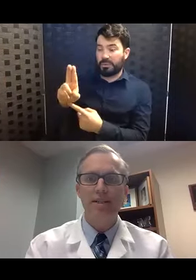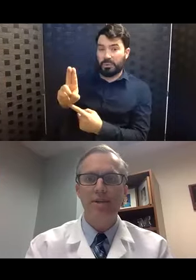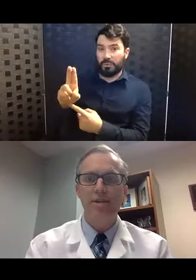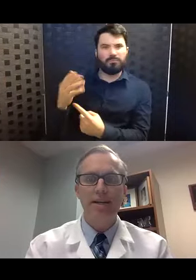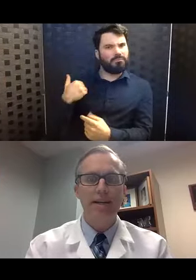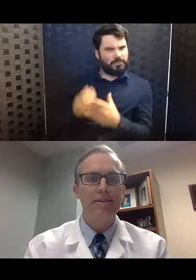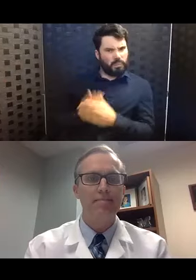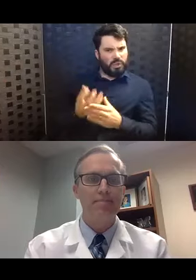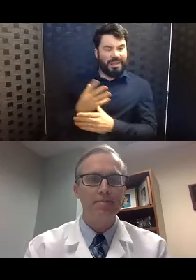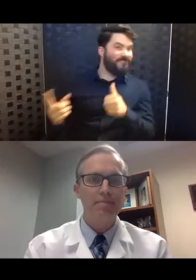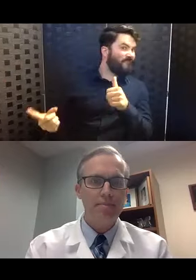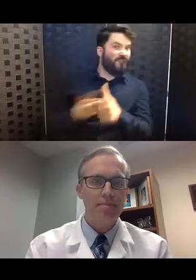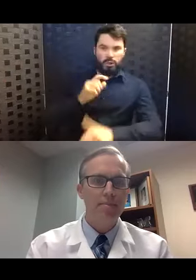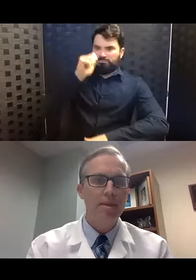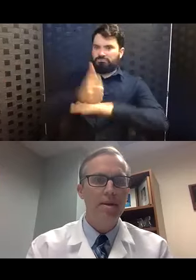the management of the pandemic.